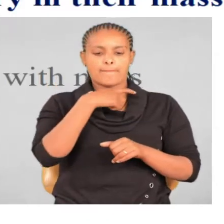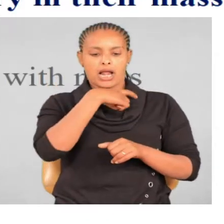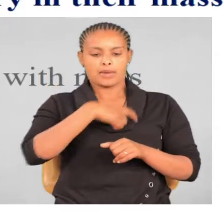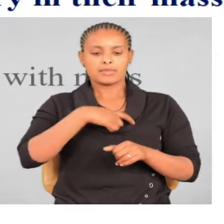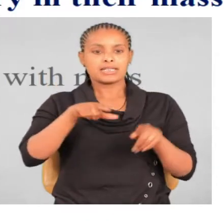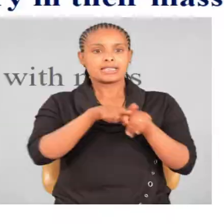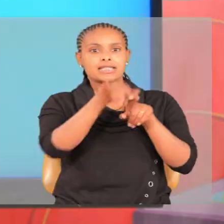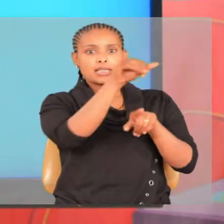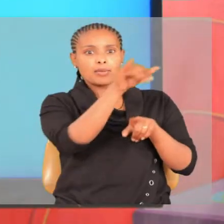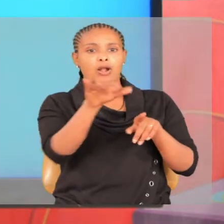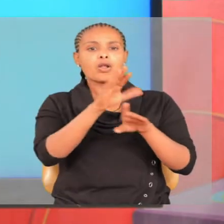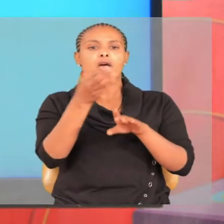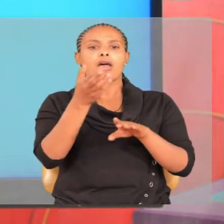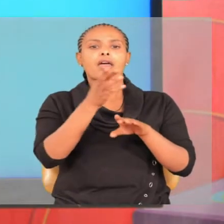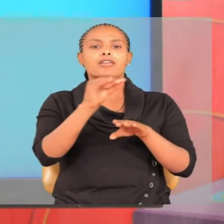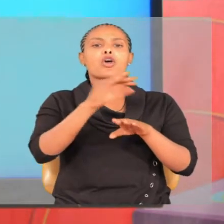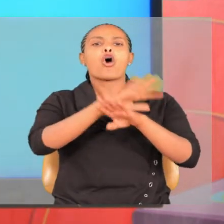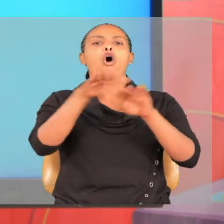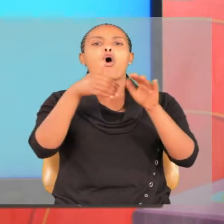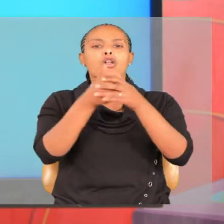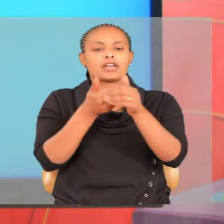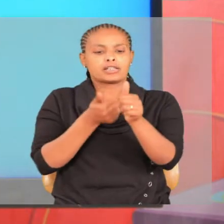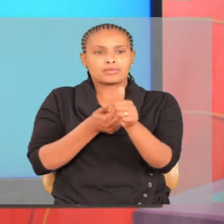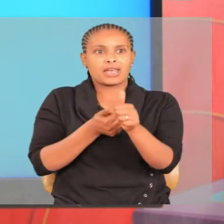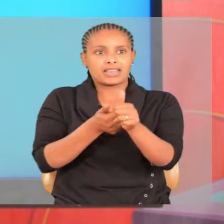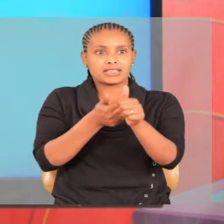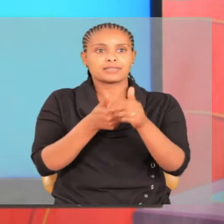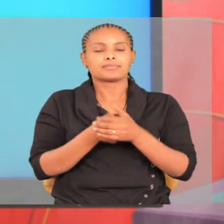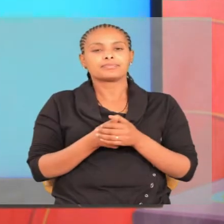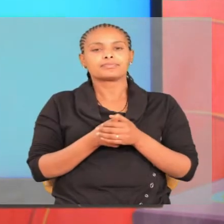similar in all respects.